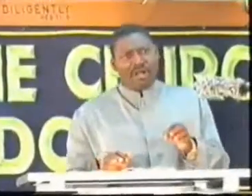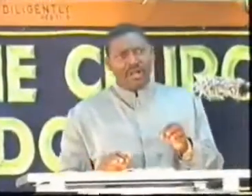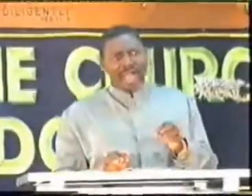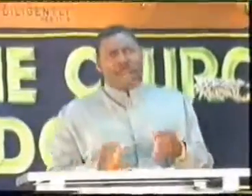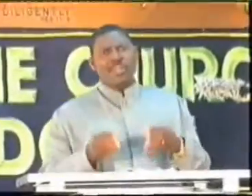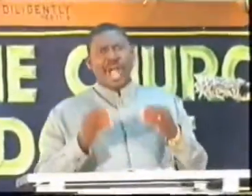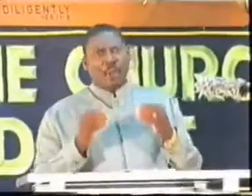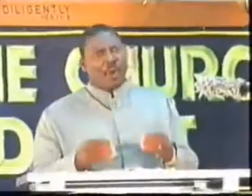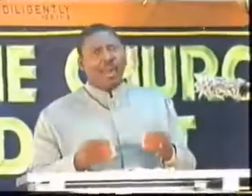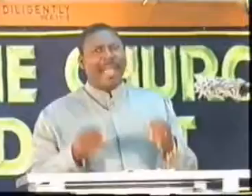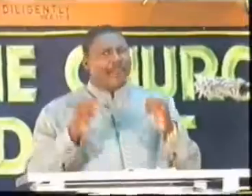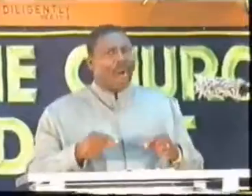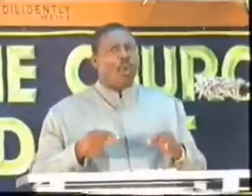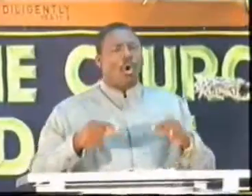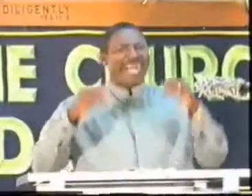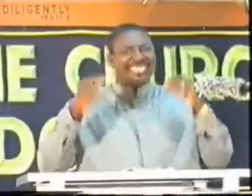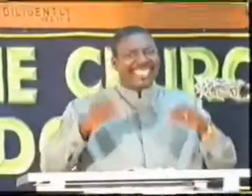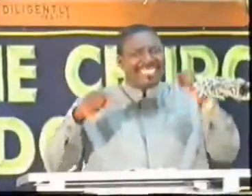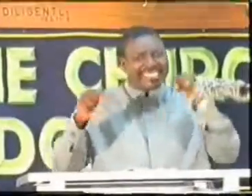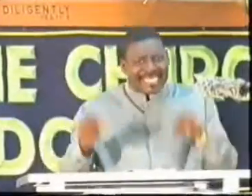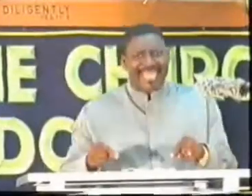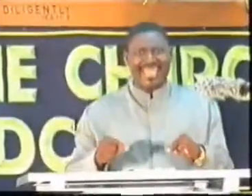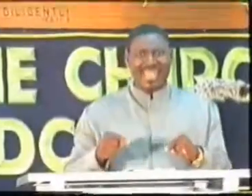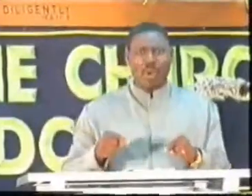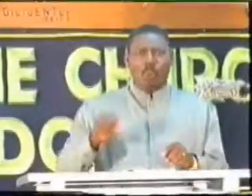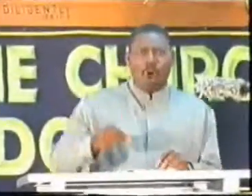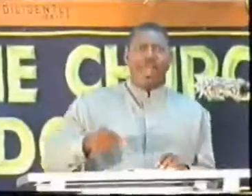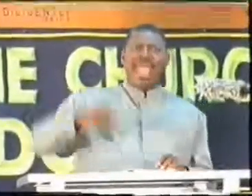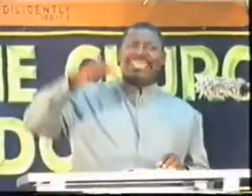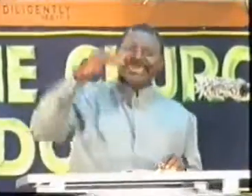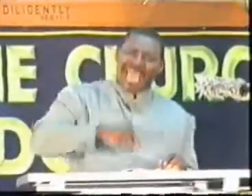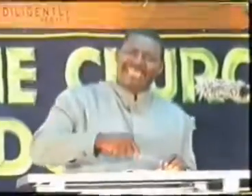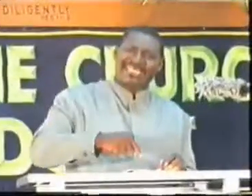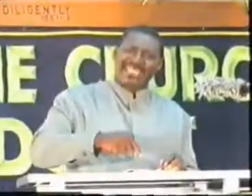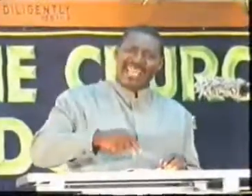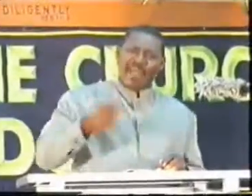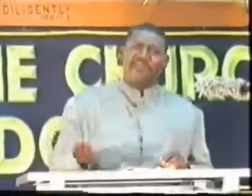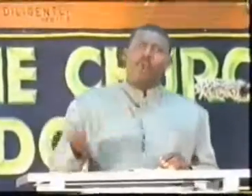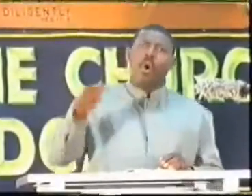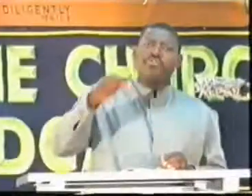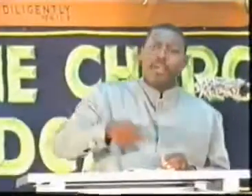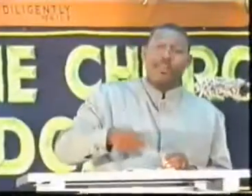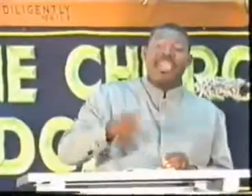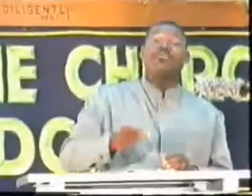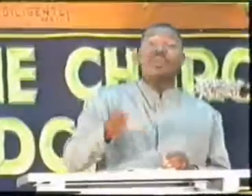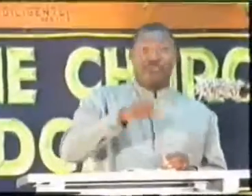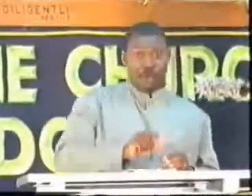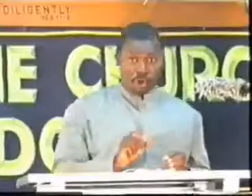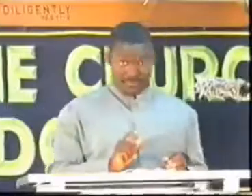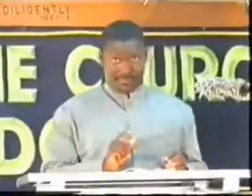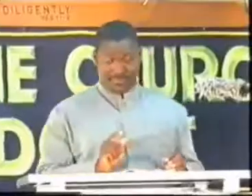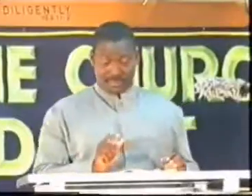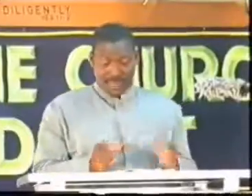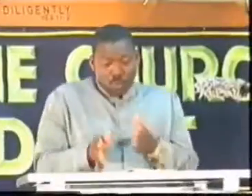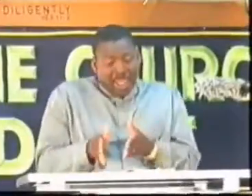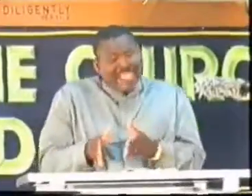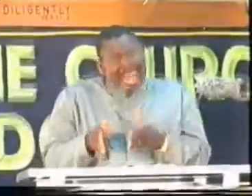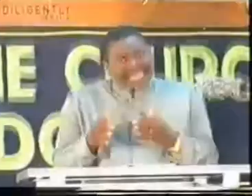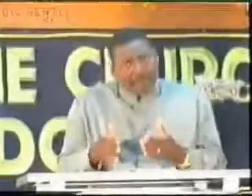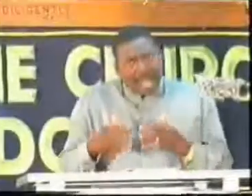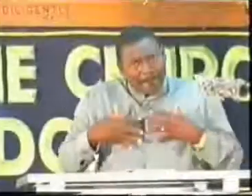four, and O Yankupon, and my womb, I shed dear, sir, one and your tight, every one Yanum Israel for the